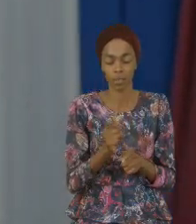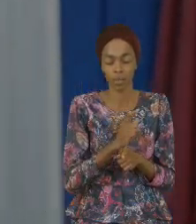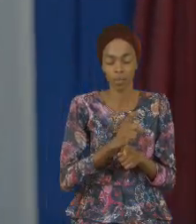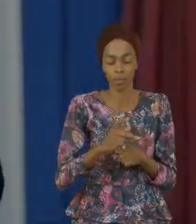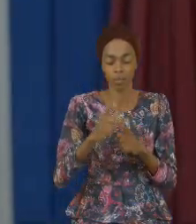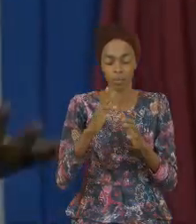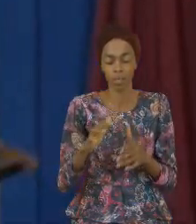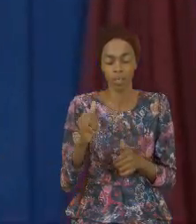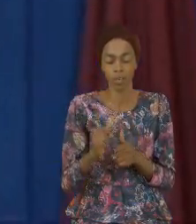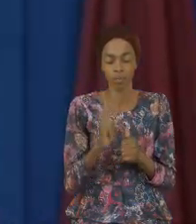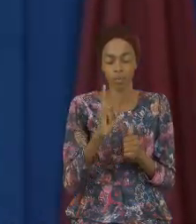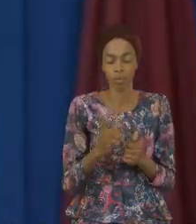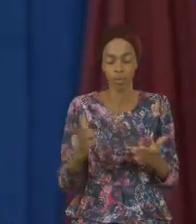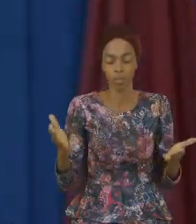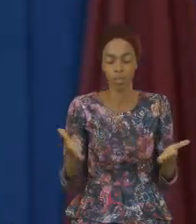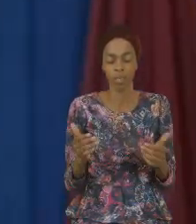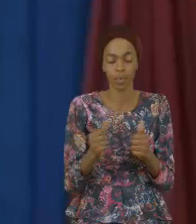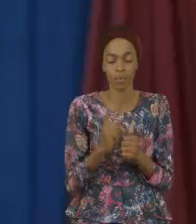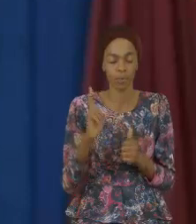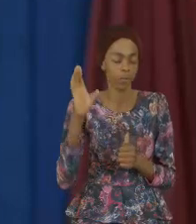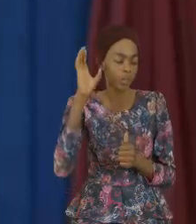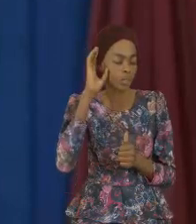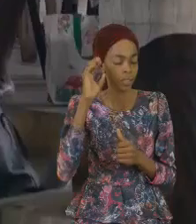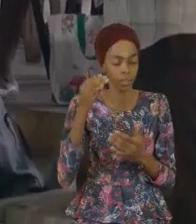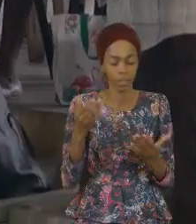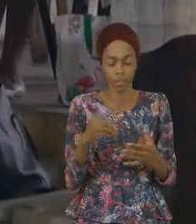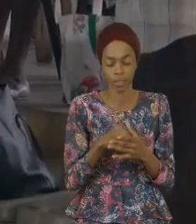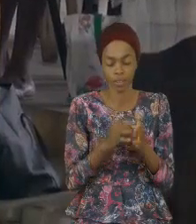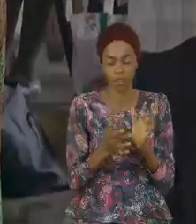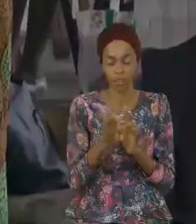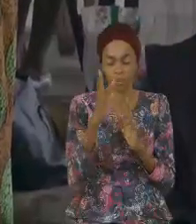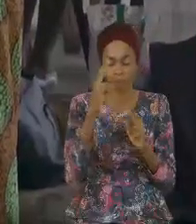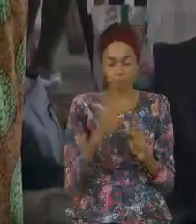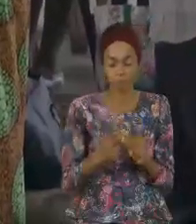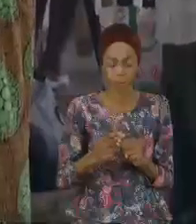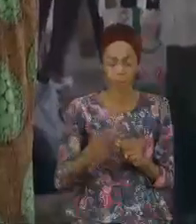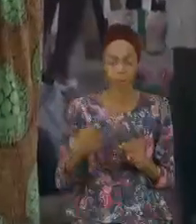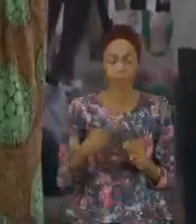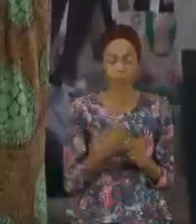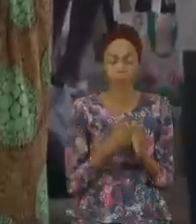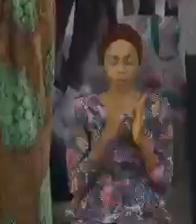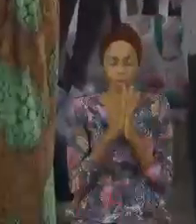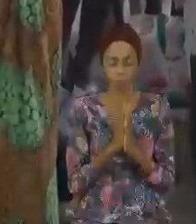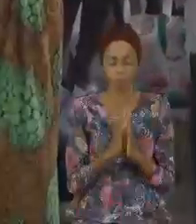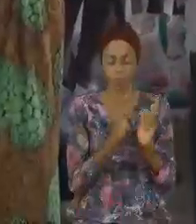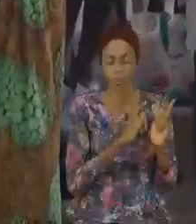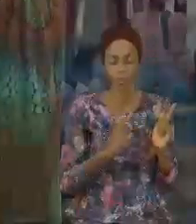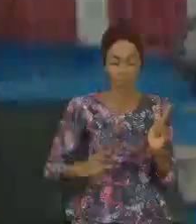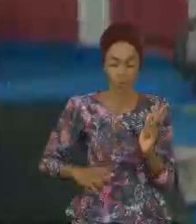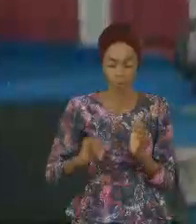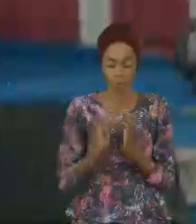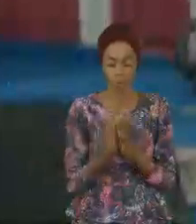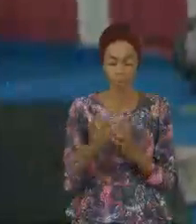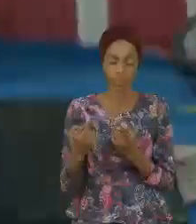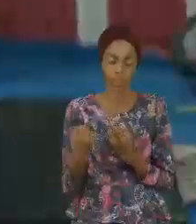everyone present, everyone listening, in Jesus' name. Amen. And we pray, Lord, that the